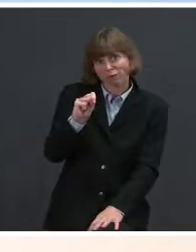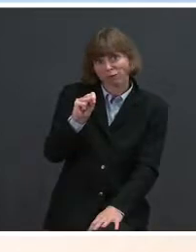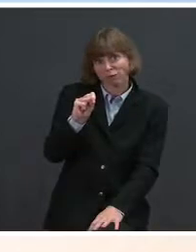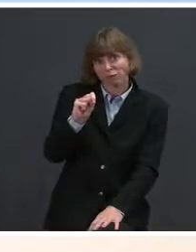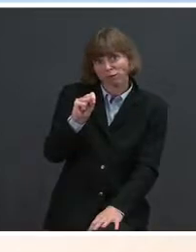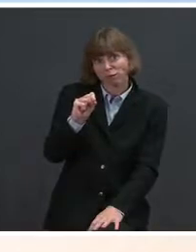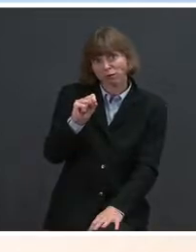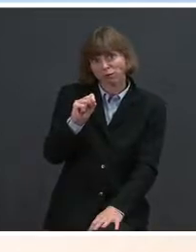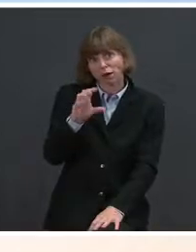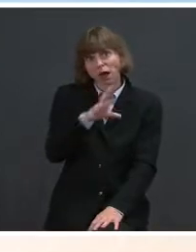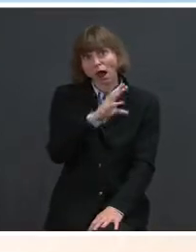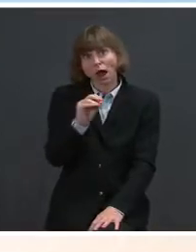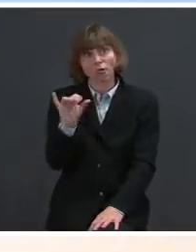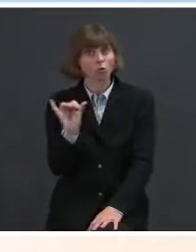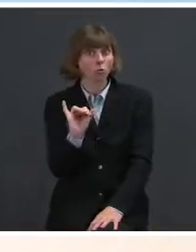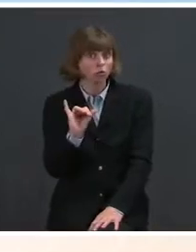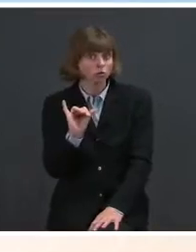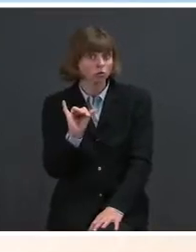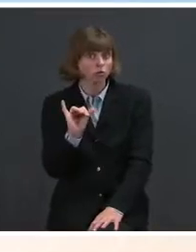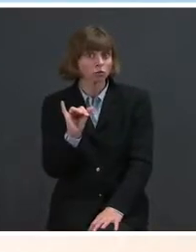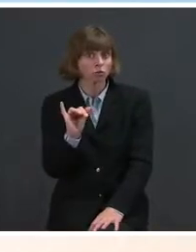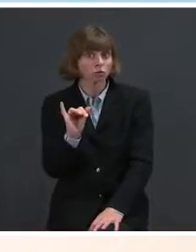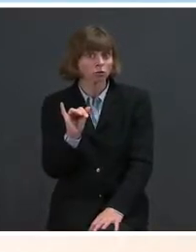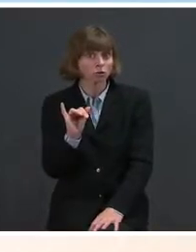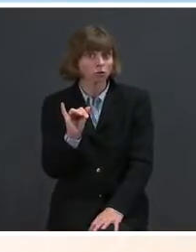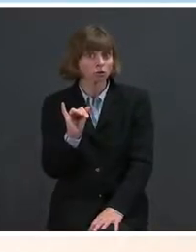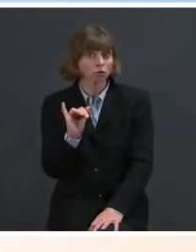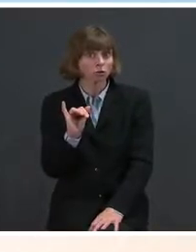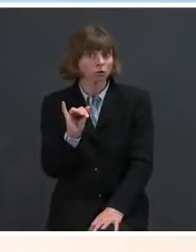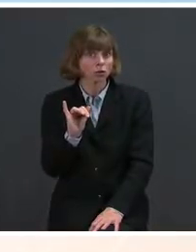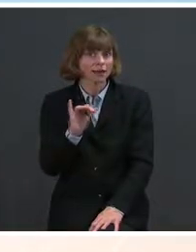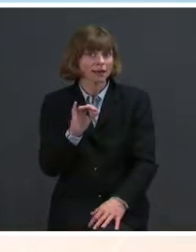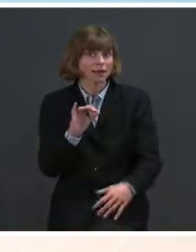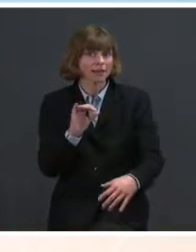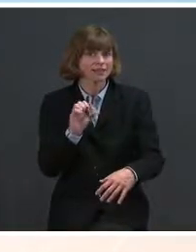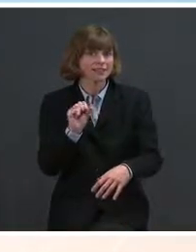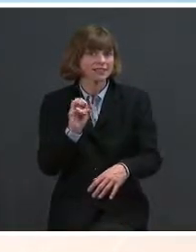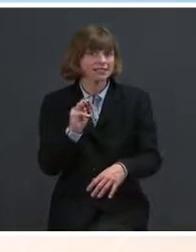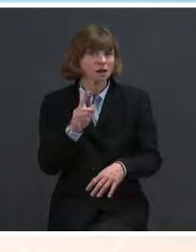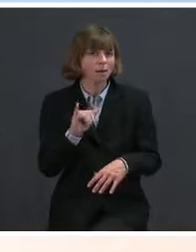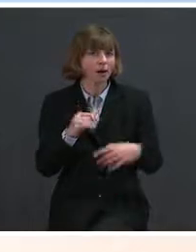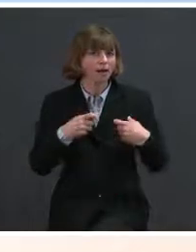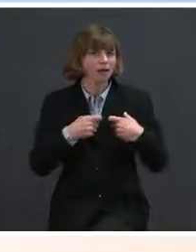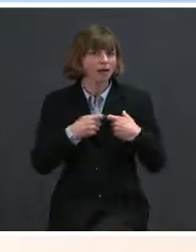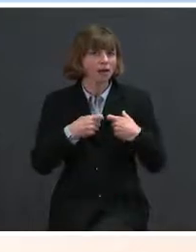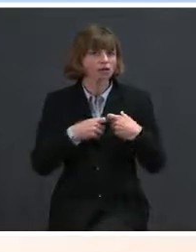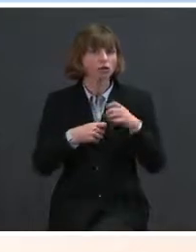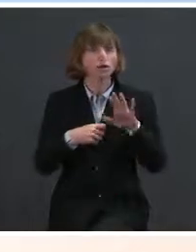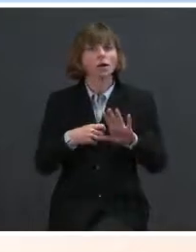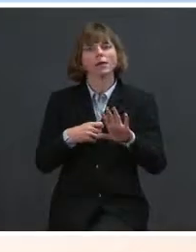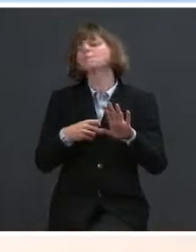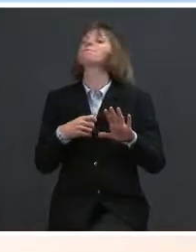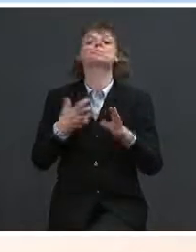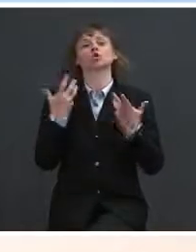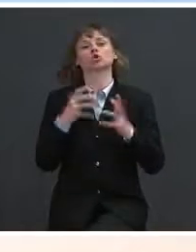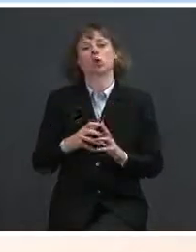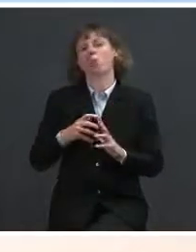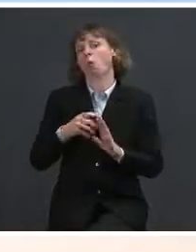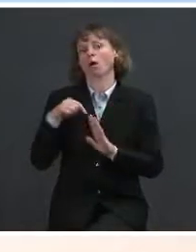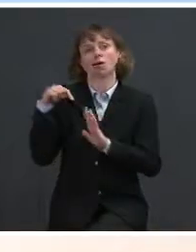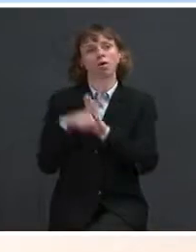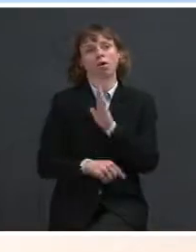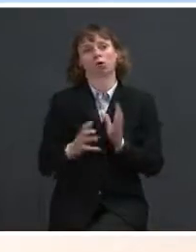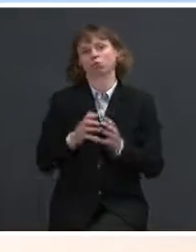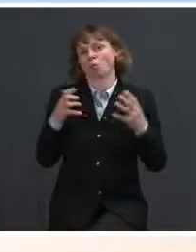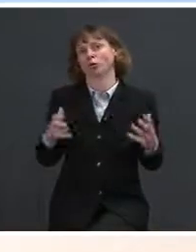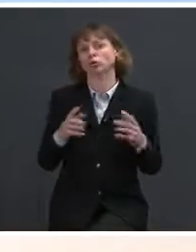the chips shortage, the shortage of semiconductors, and was there any solution to that? Without getting into too much detail, they discussed both